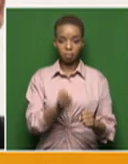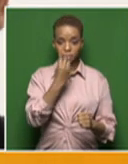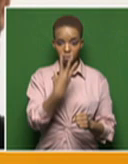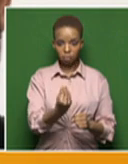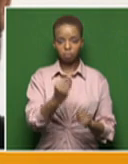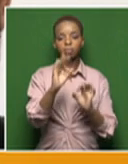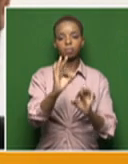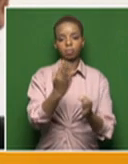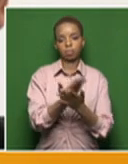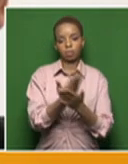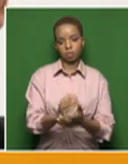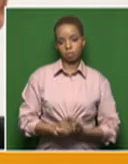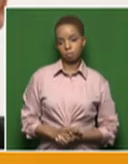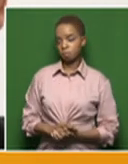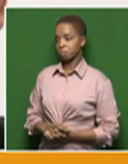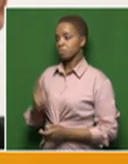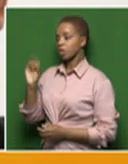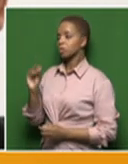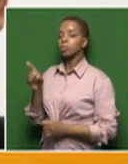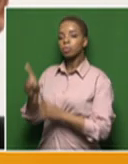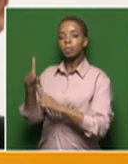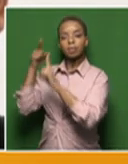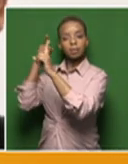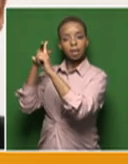organizations are you guys targeting for the use of Vella?